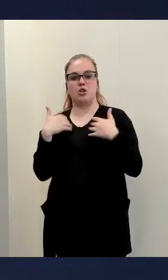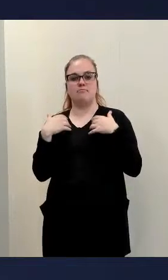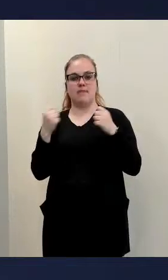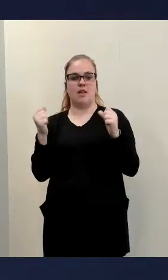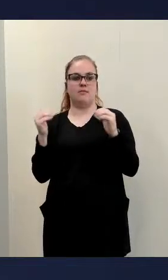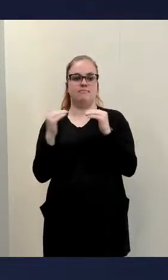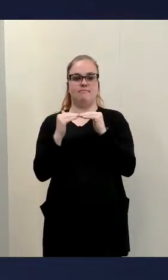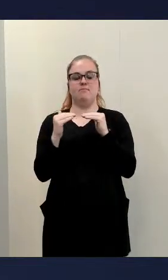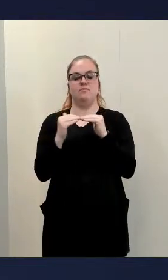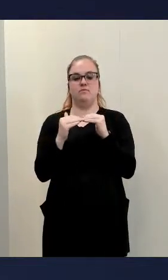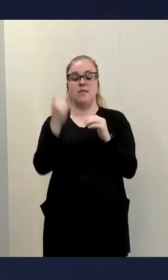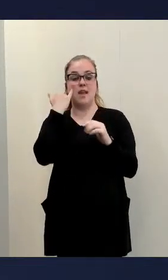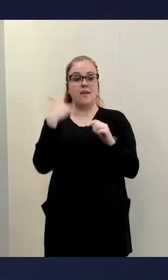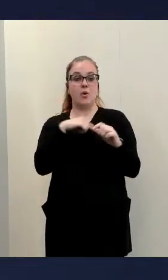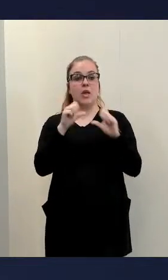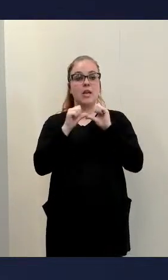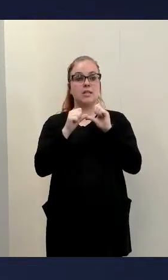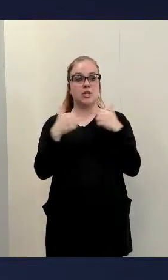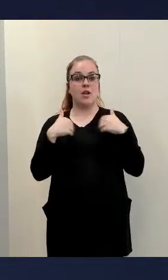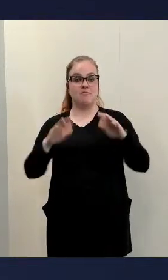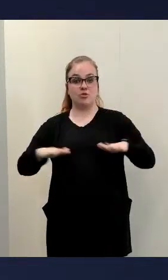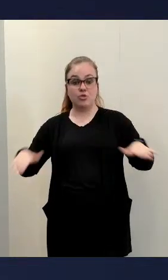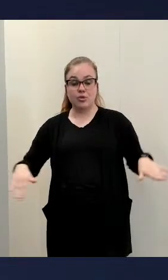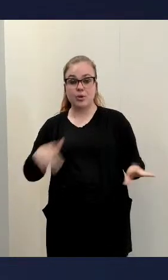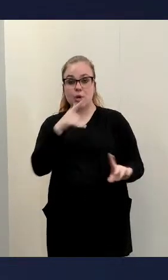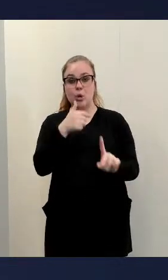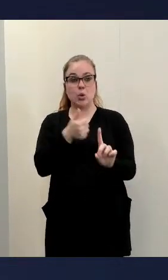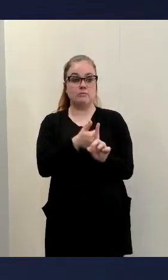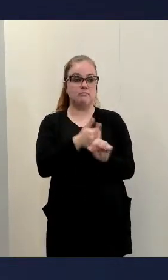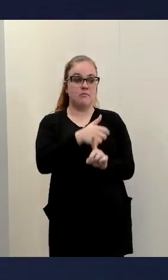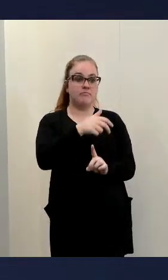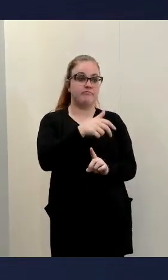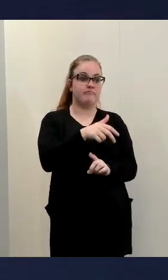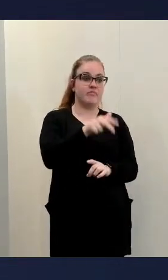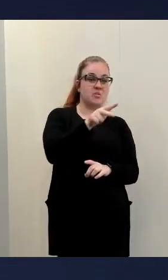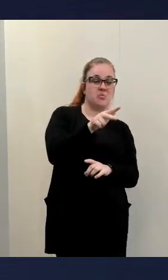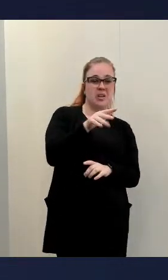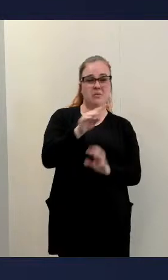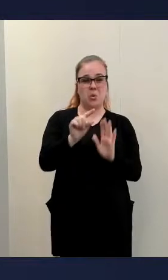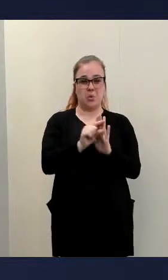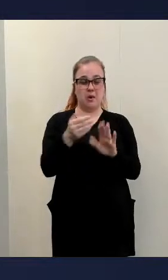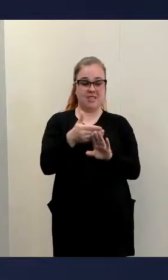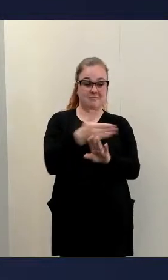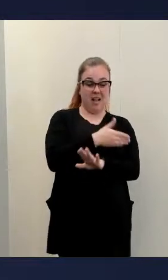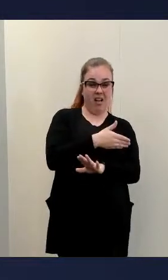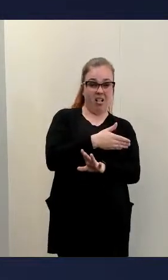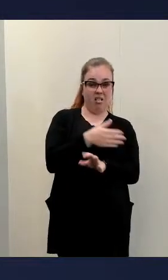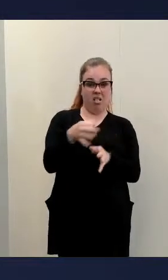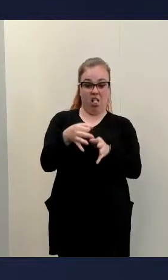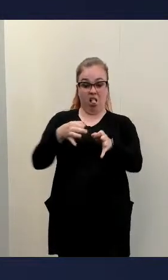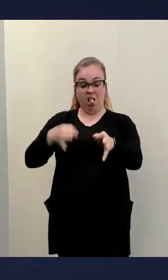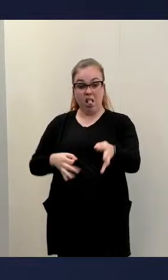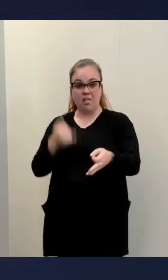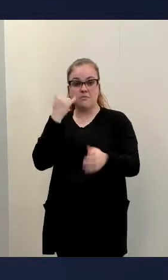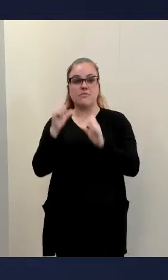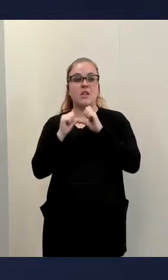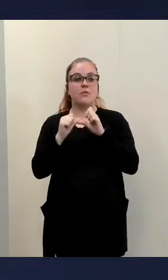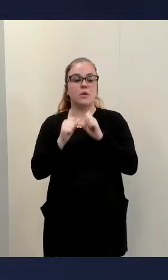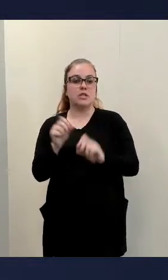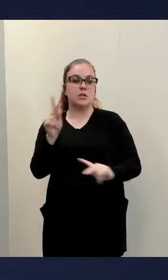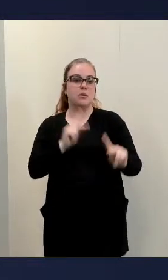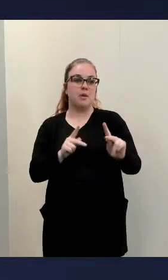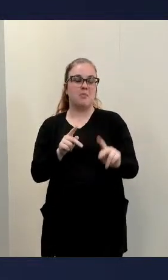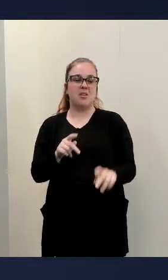we continue to have children that are 3 and 4 grade levels behind, if we continue to put people in